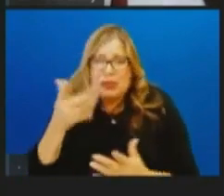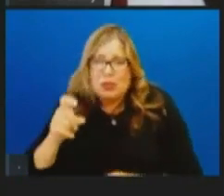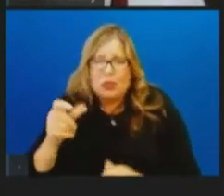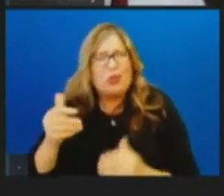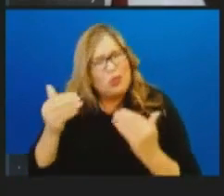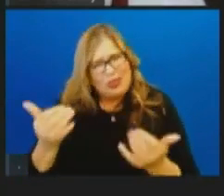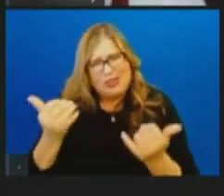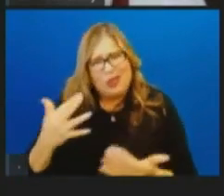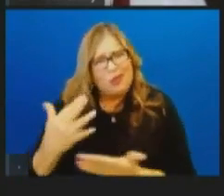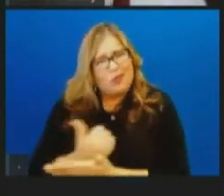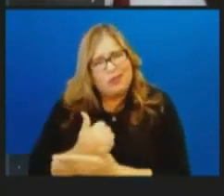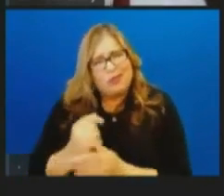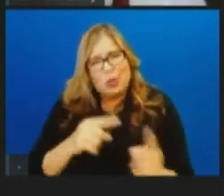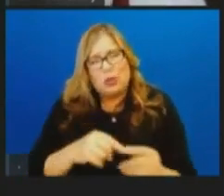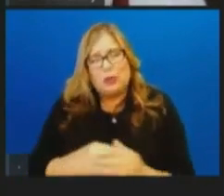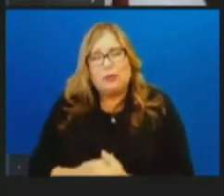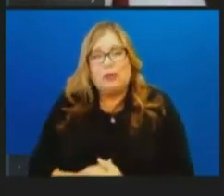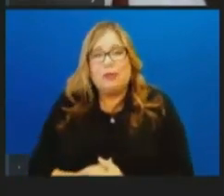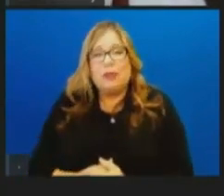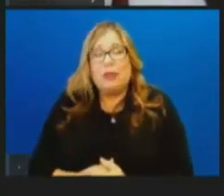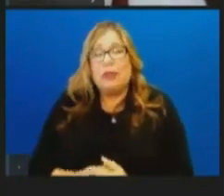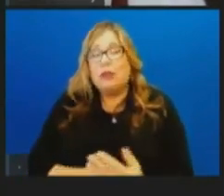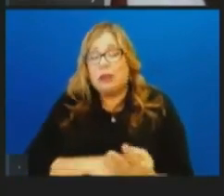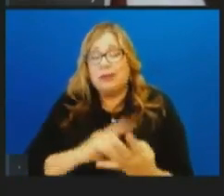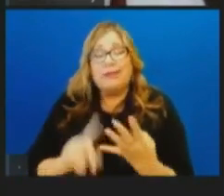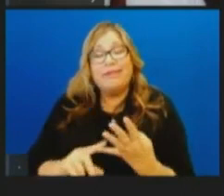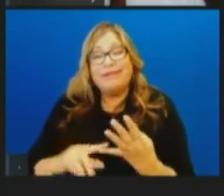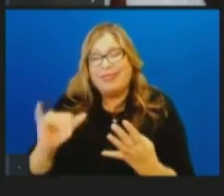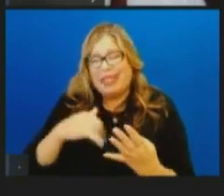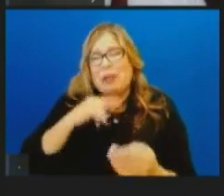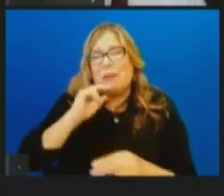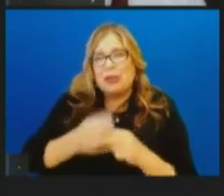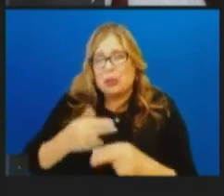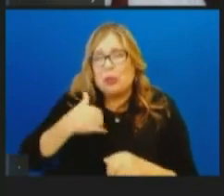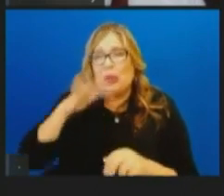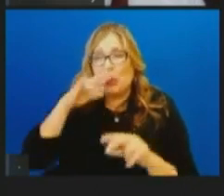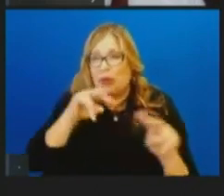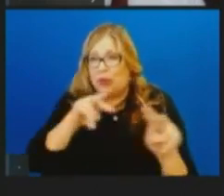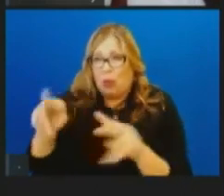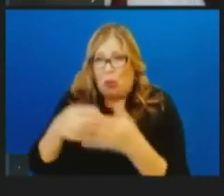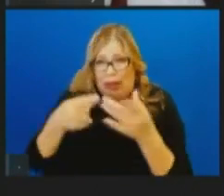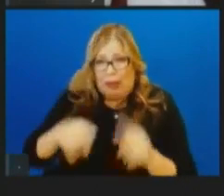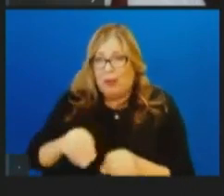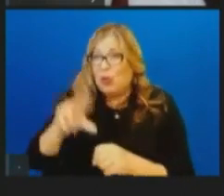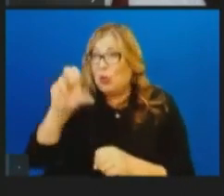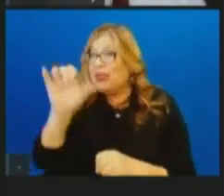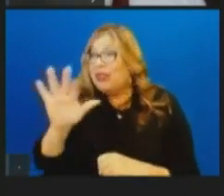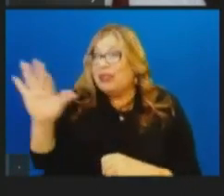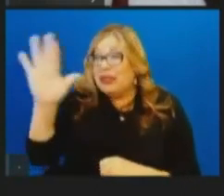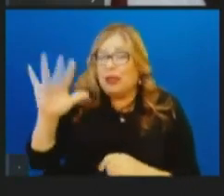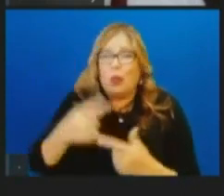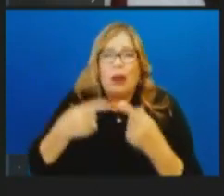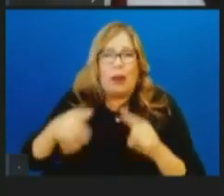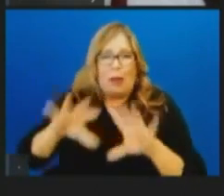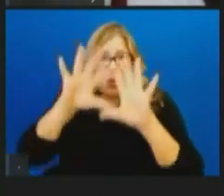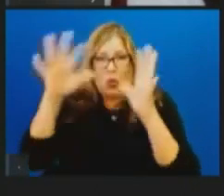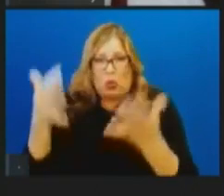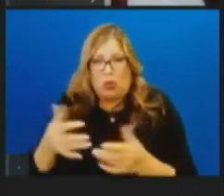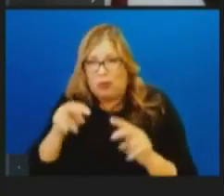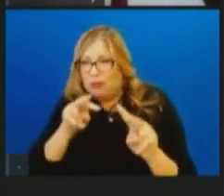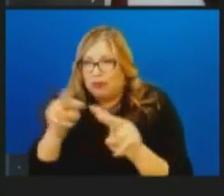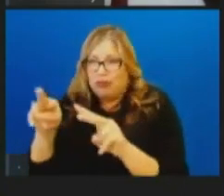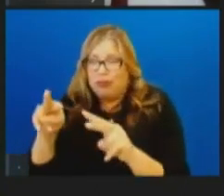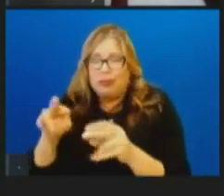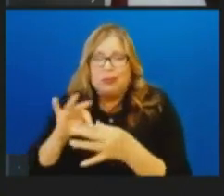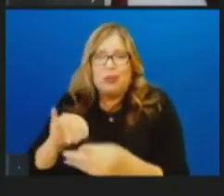said, following those national and global trends and understand their impact in California will be important. Next slide.